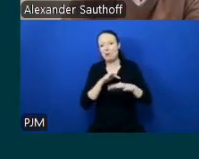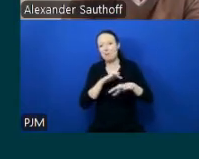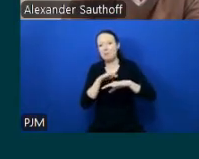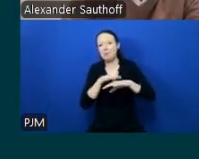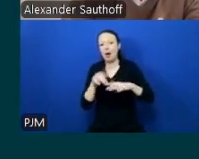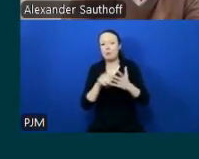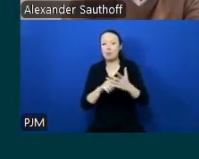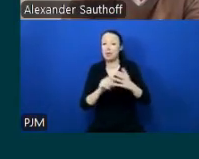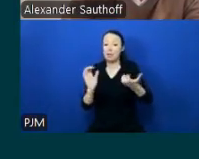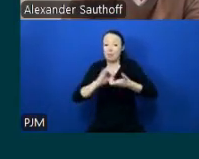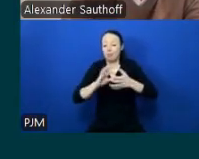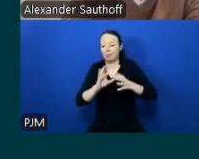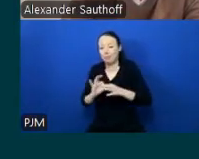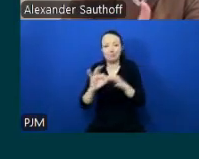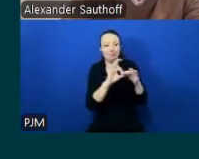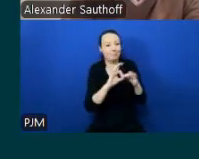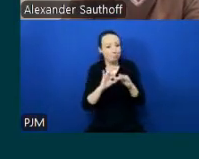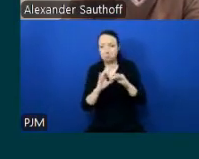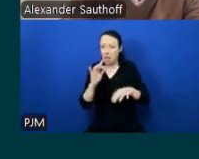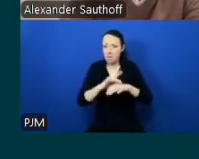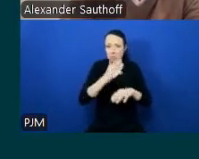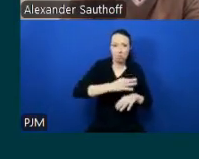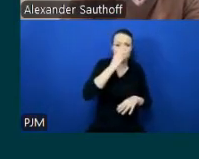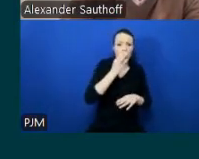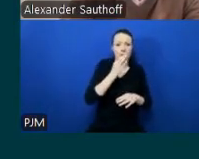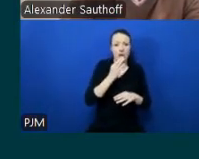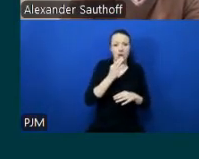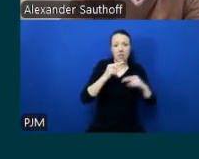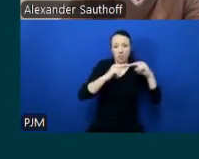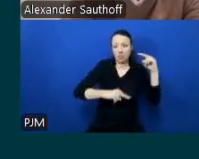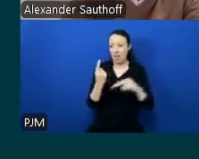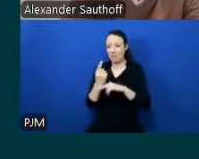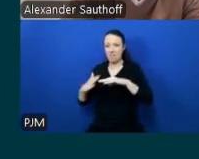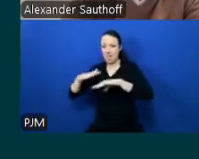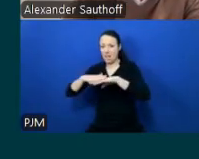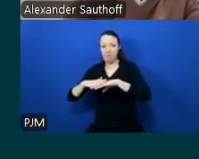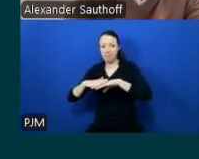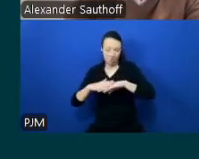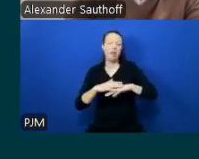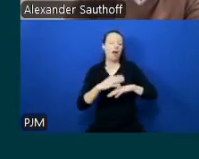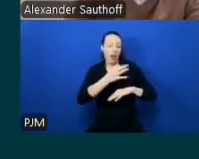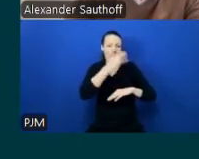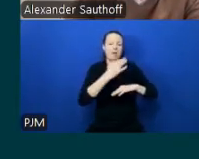layers so means more ecological niches, means higher biodiversity.